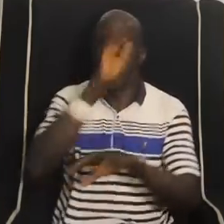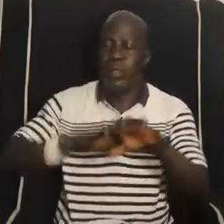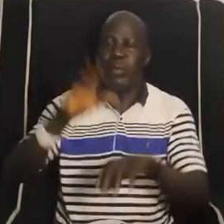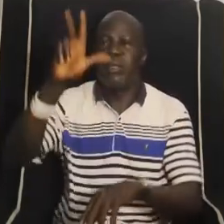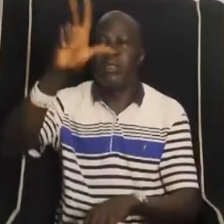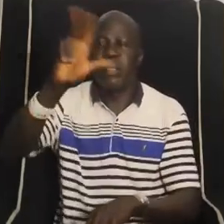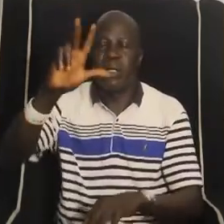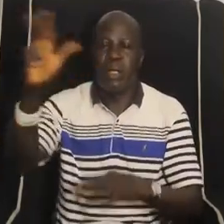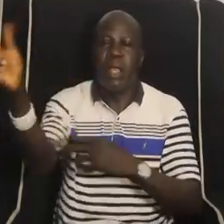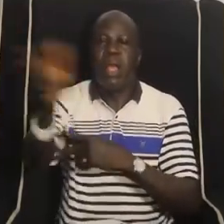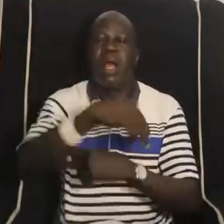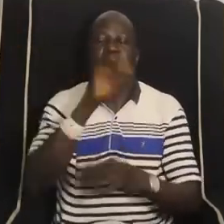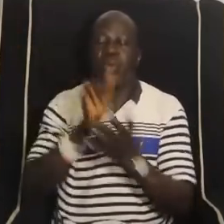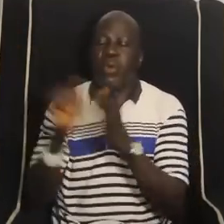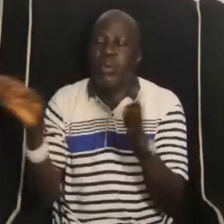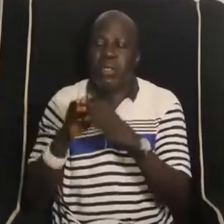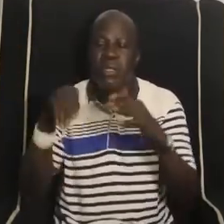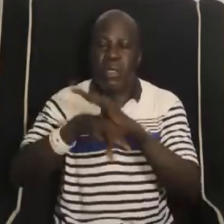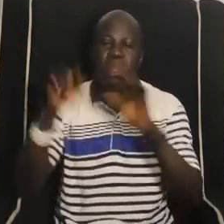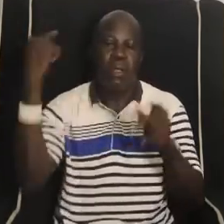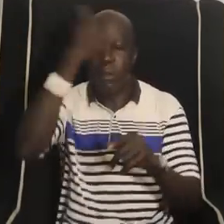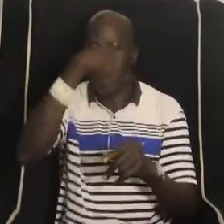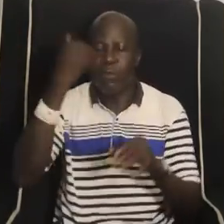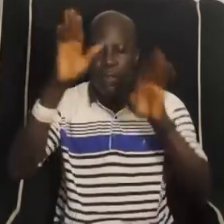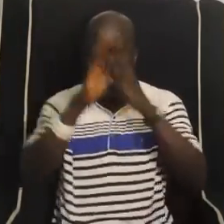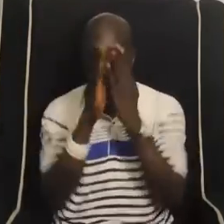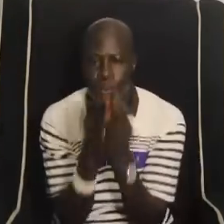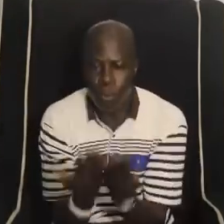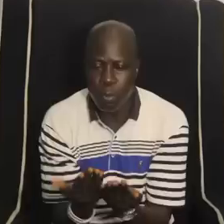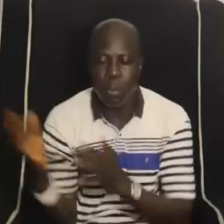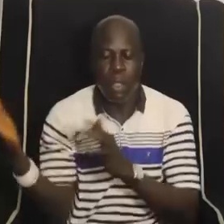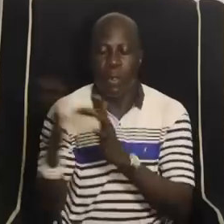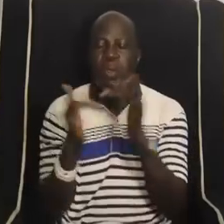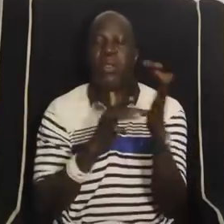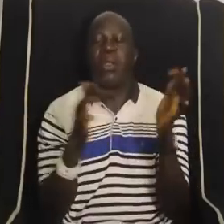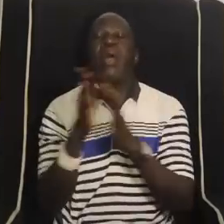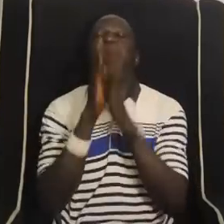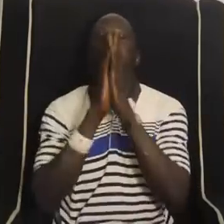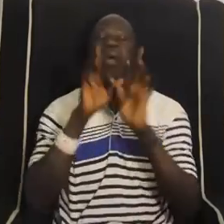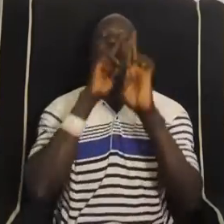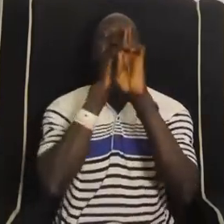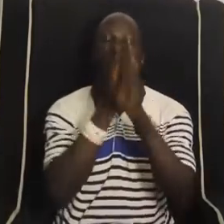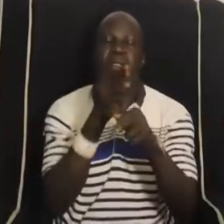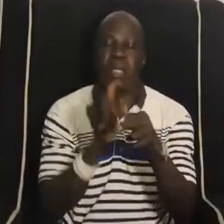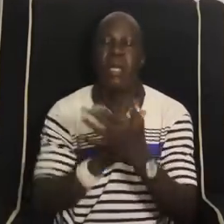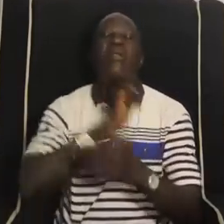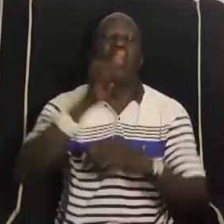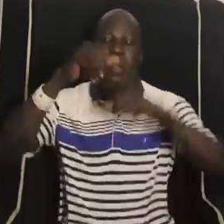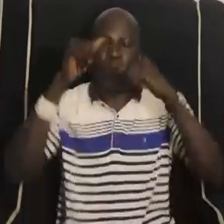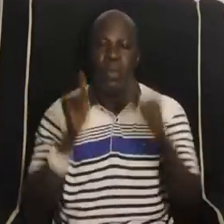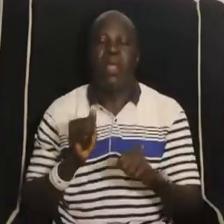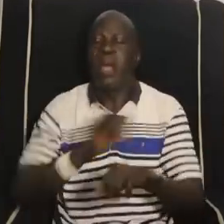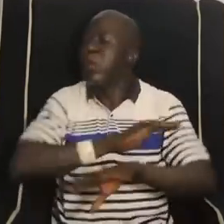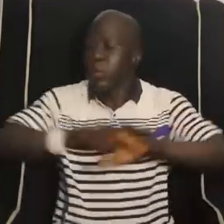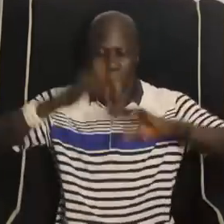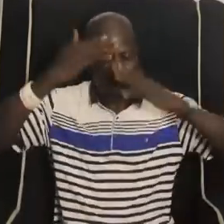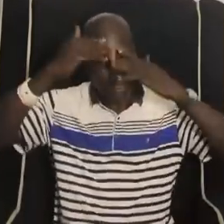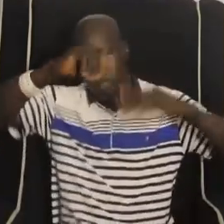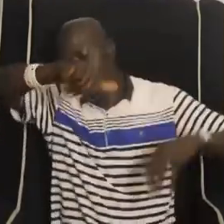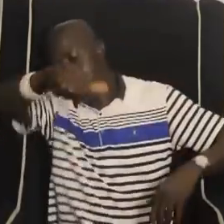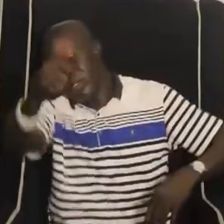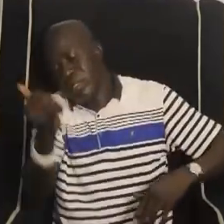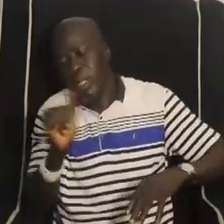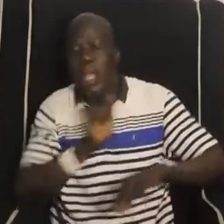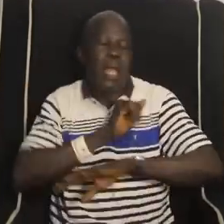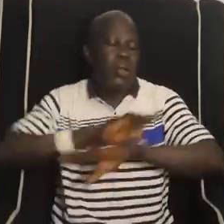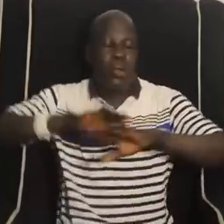it's 3 p.m. We will meet on Facebook. It's prayer the answer. And not power. I don't know any other thing.